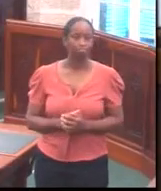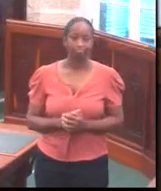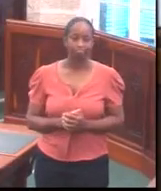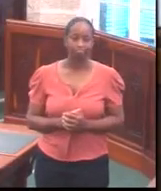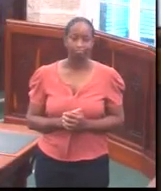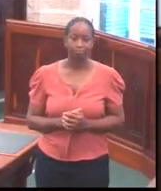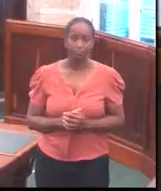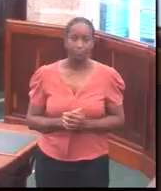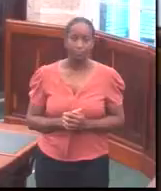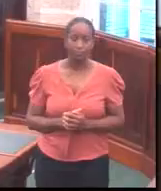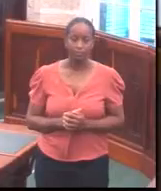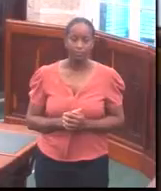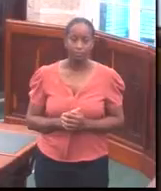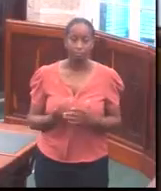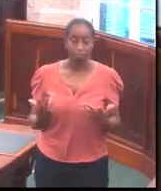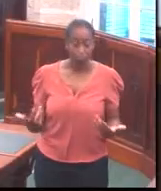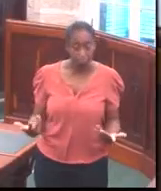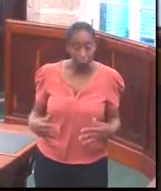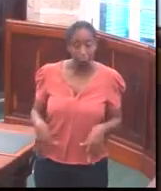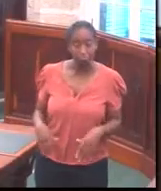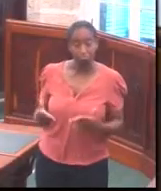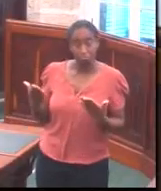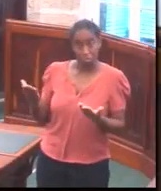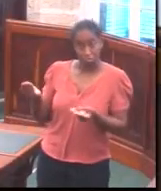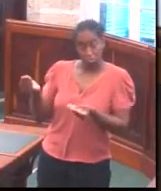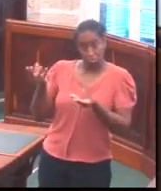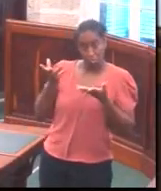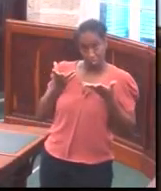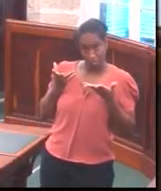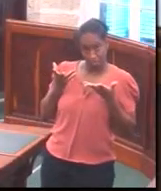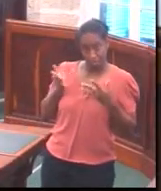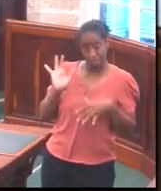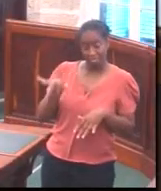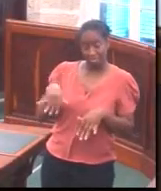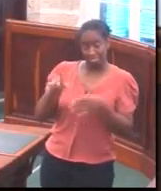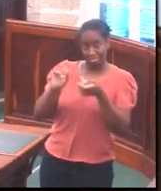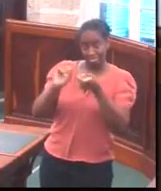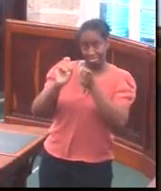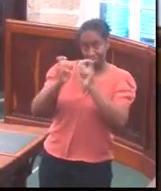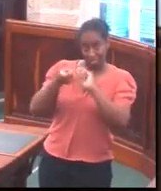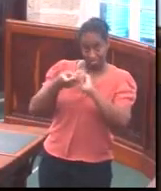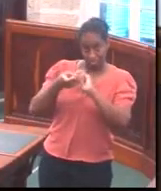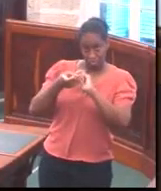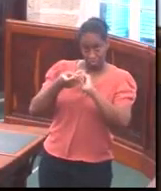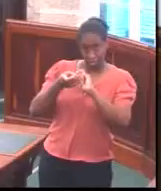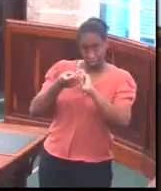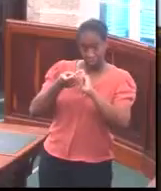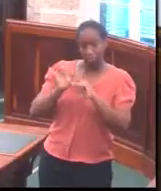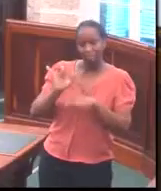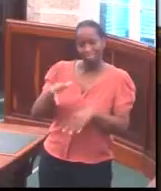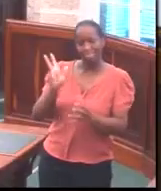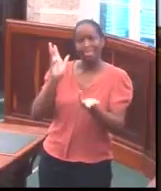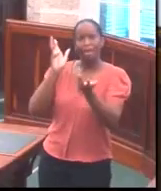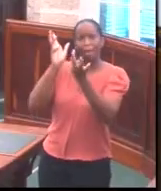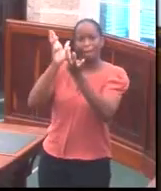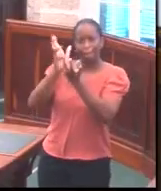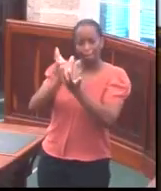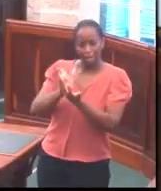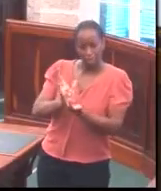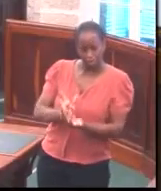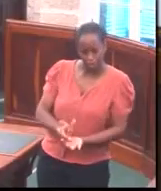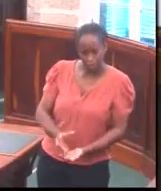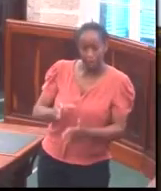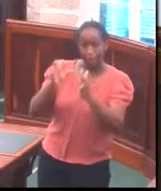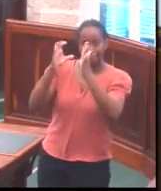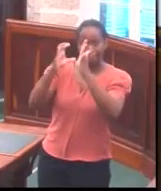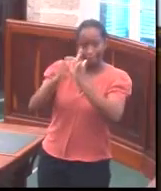an amendment which refers to all of the original paragraphs, and I'm going to read it. Well, I